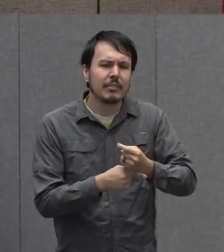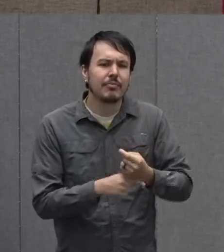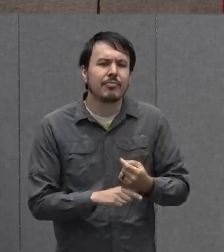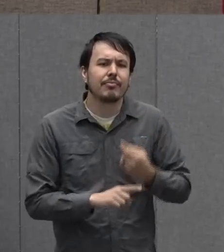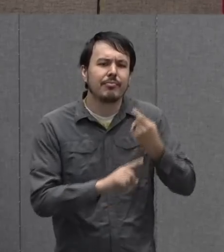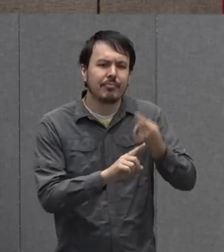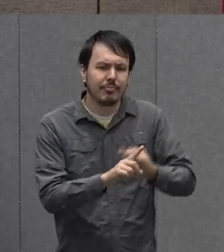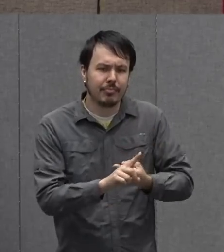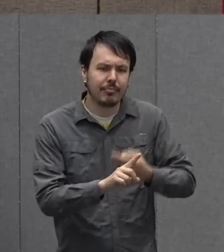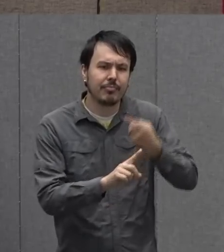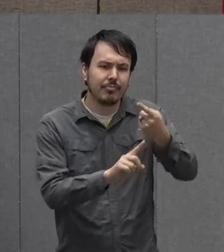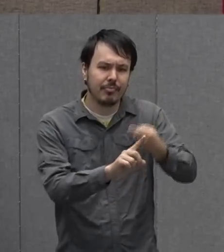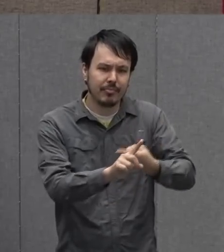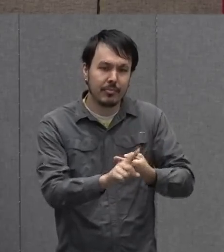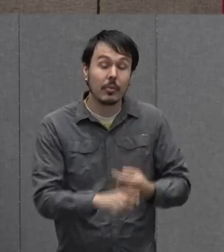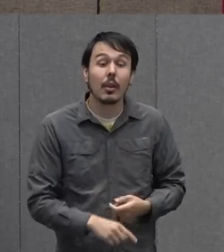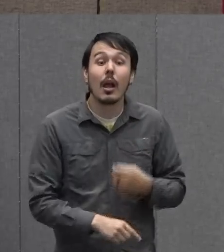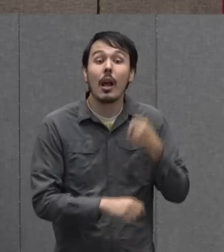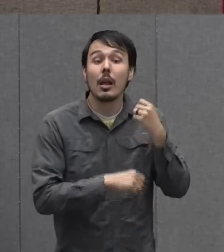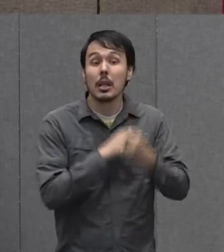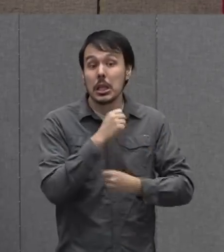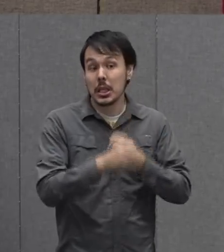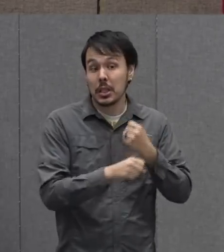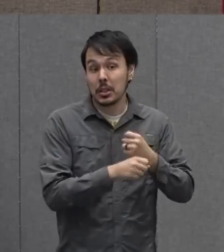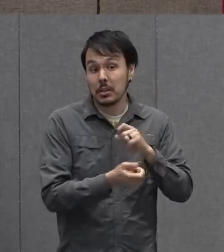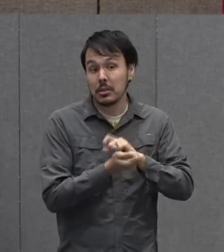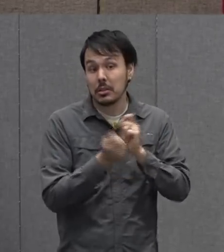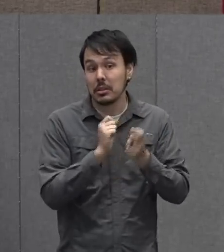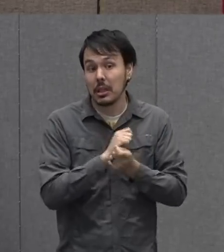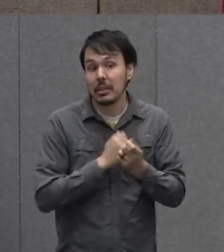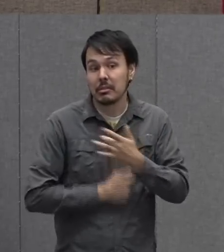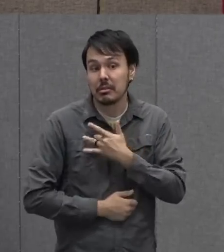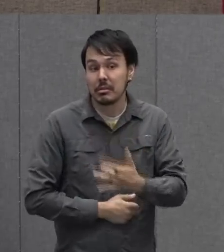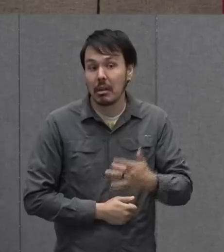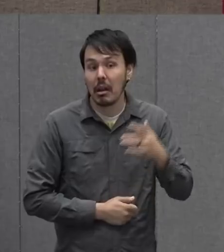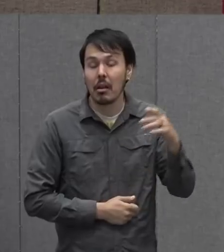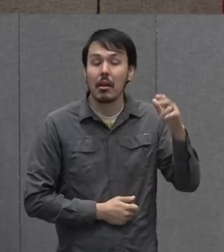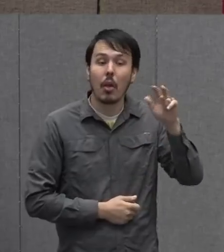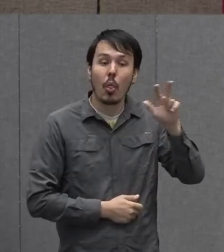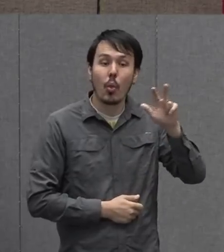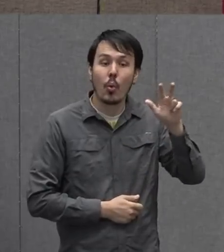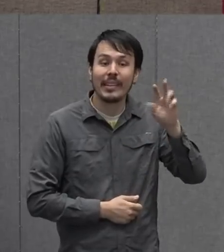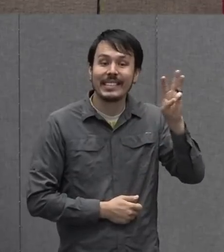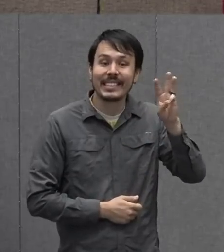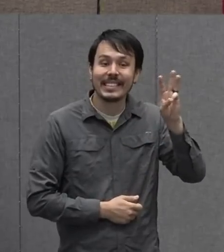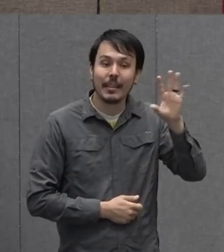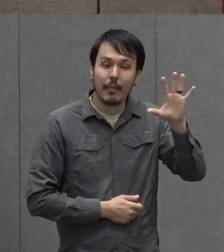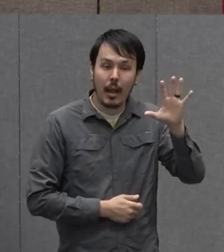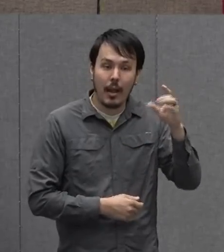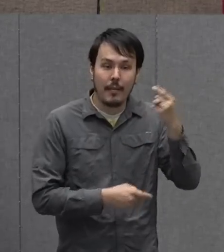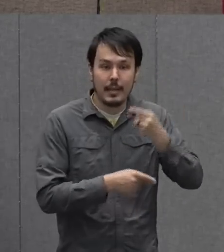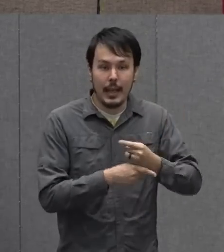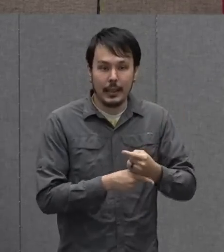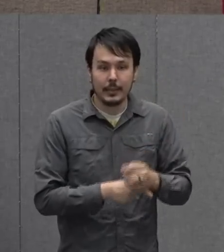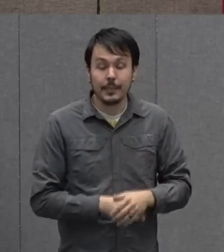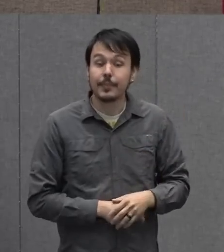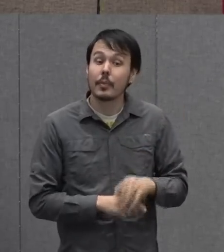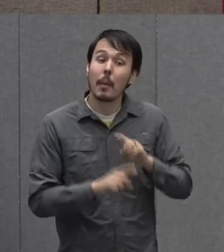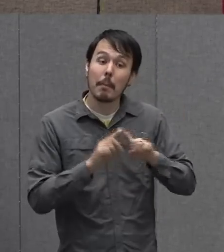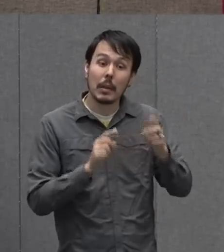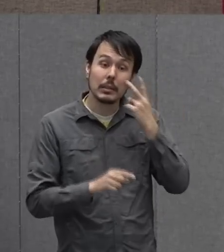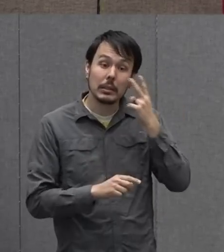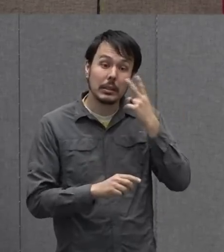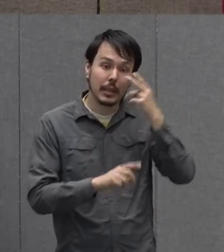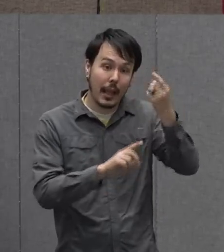year changes about every 365 days. But every month, you will see